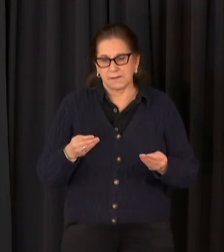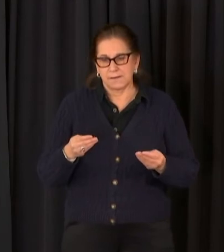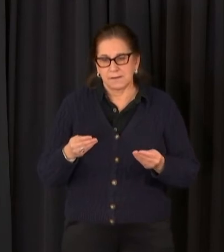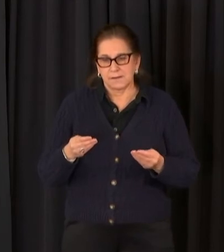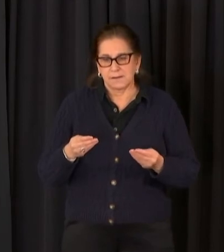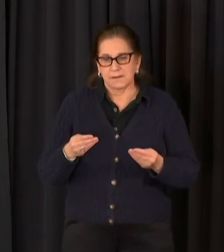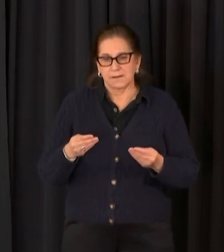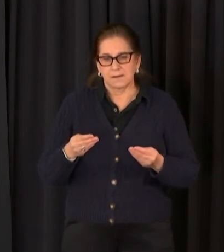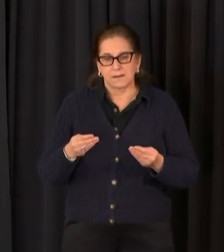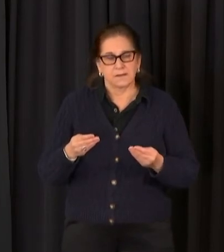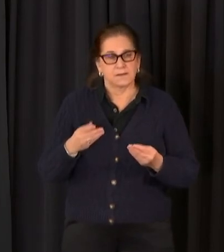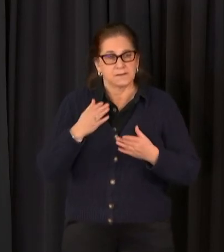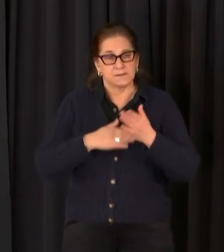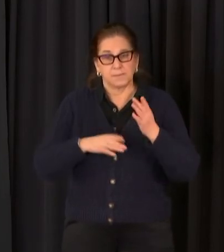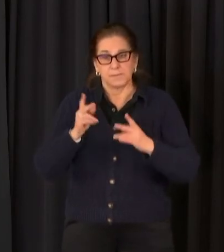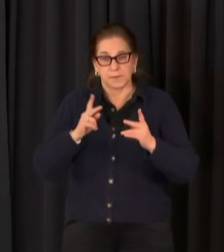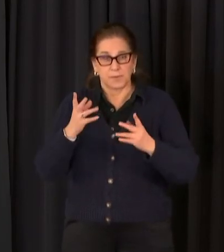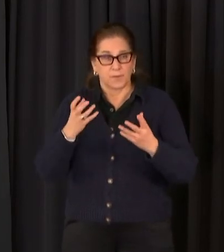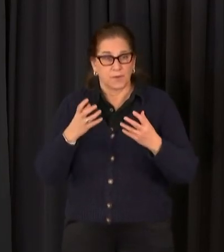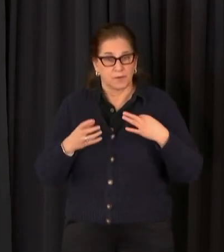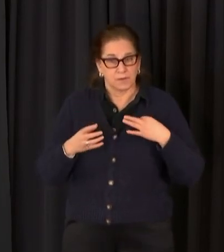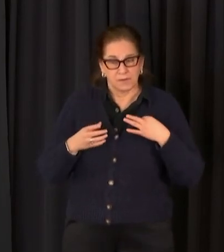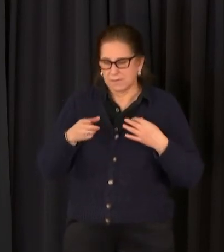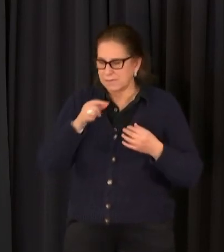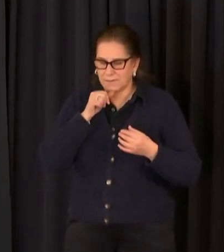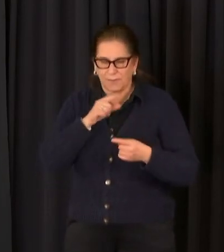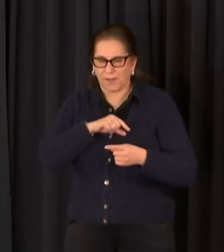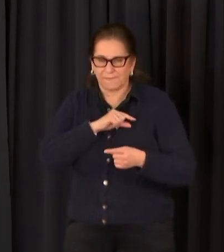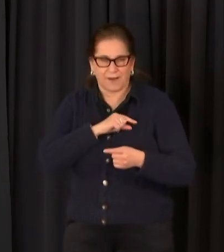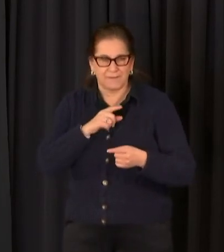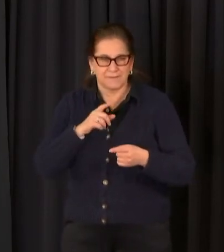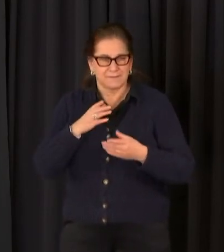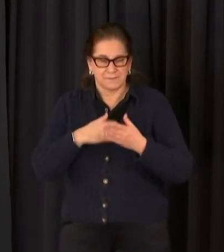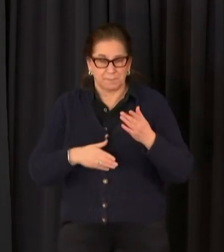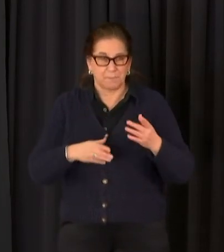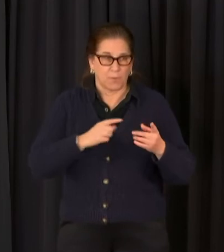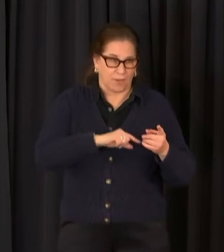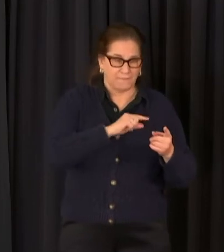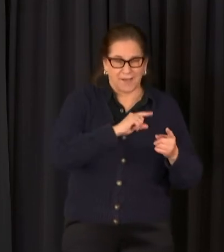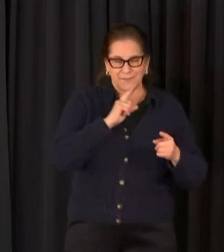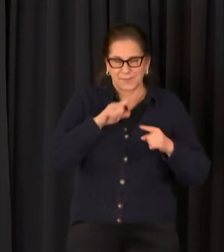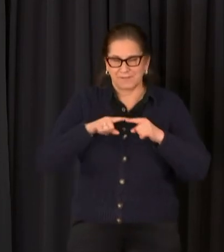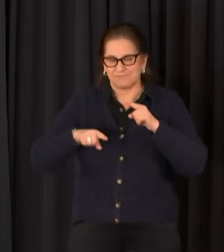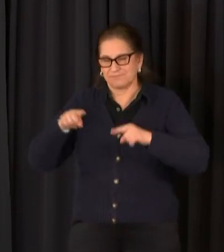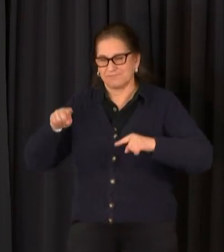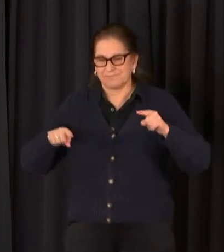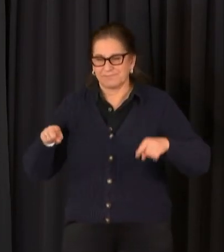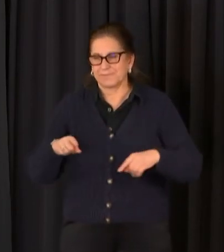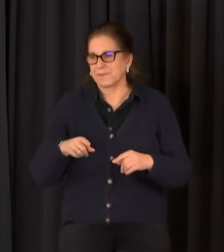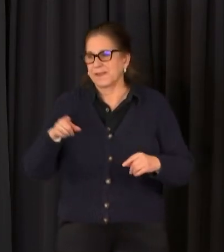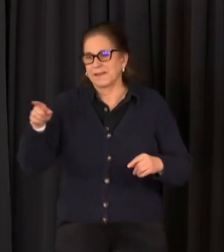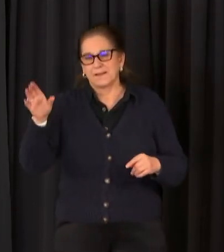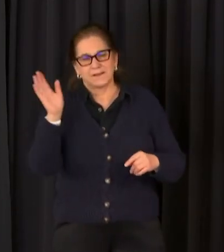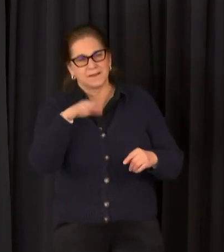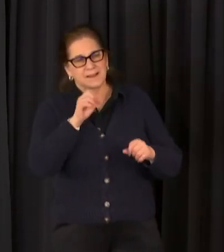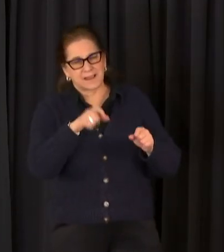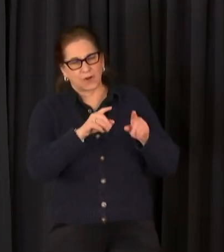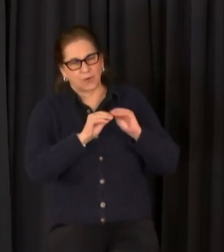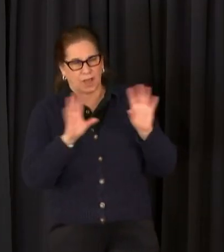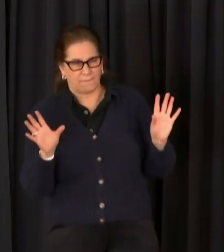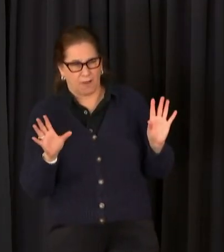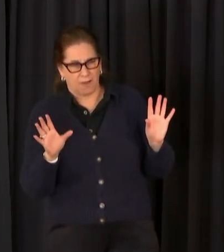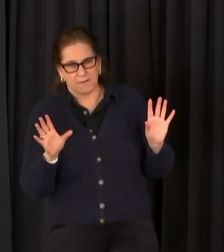qualify for the weeks in which the program was open, therefore making them ineligible. Okay, Got it. And then could you clarify the difference